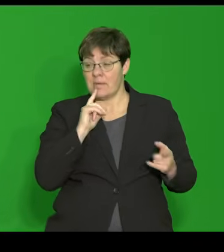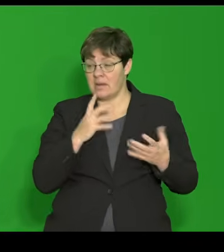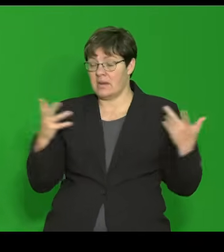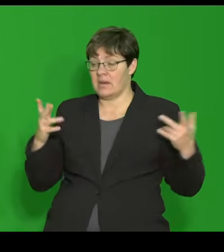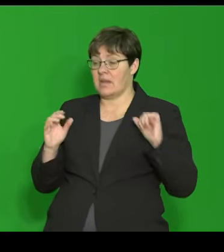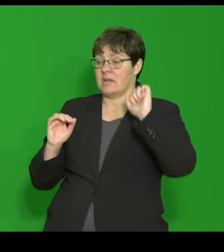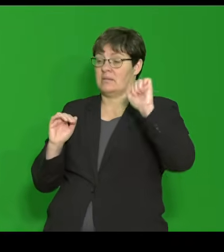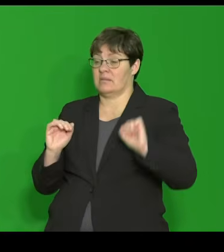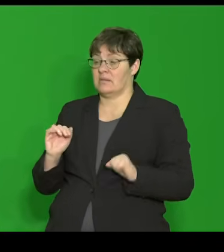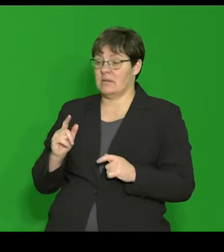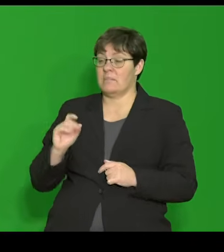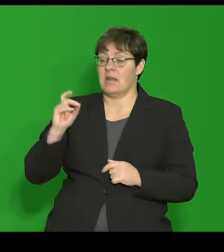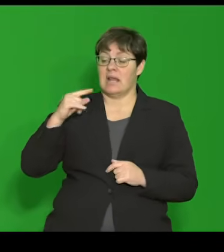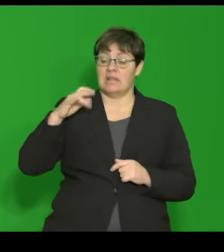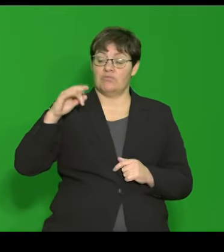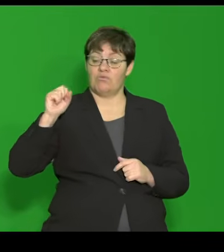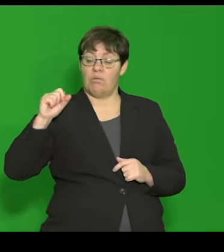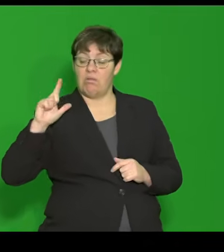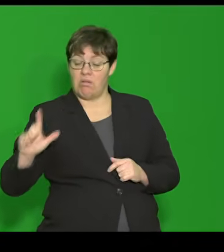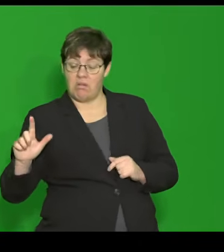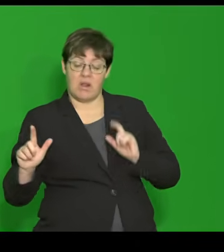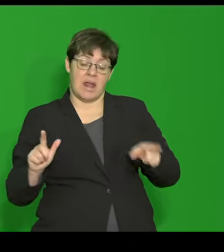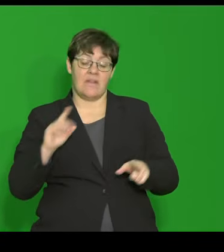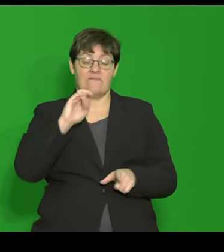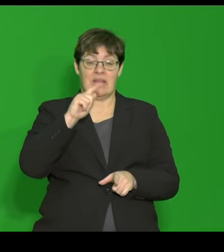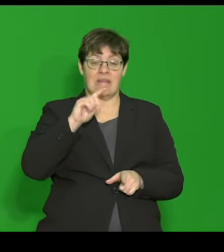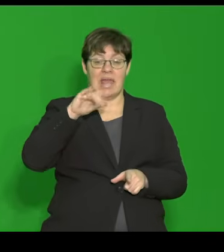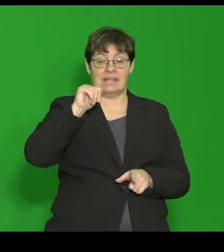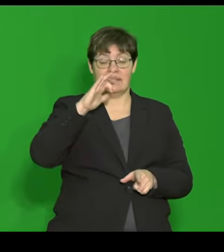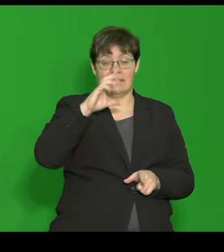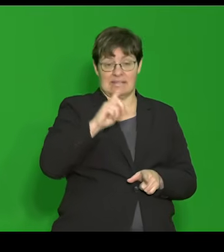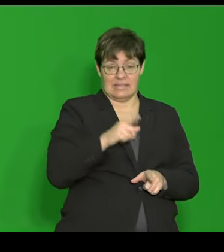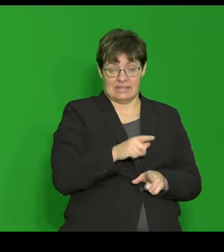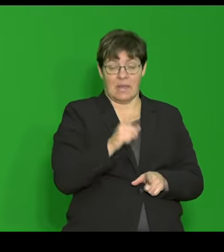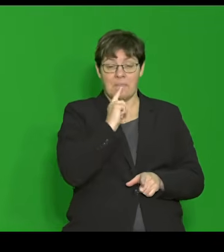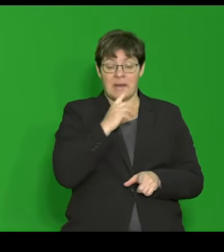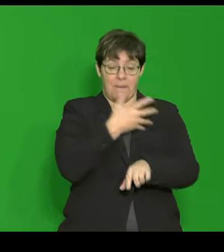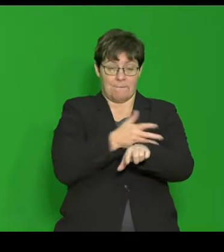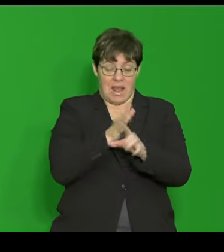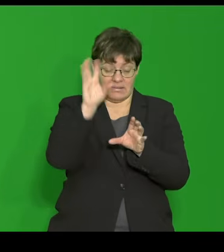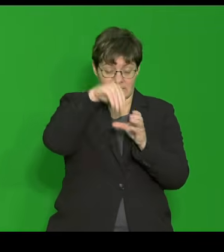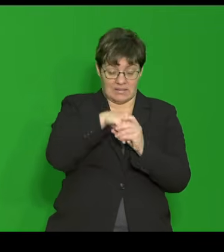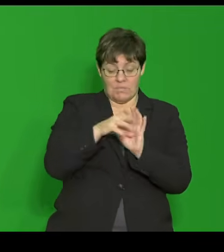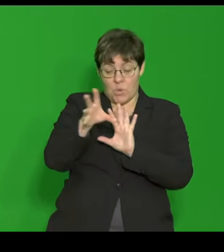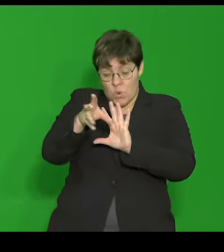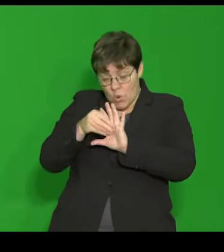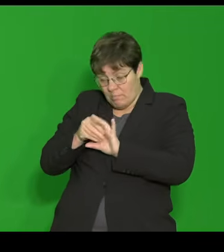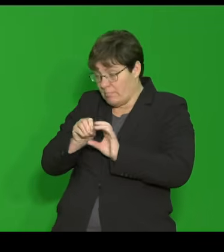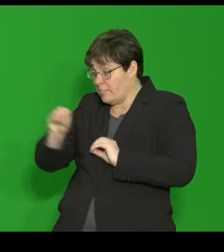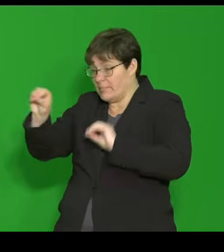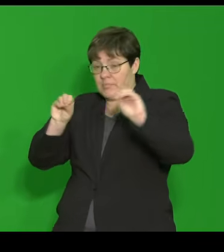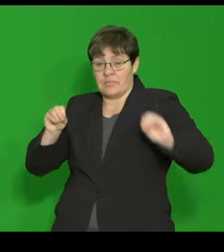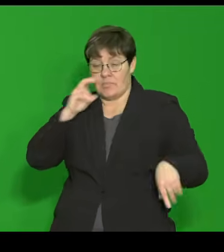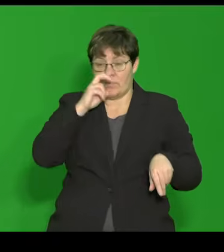be broken up into the glycerol and fatty acid molecules, which then move into the bloodstream to be absorbed